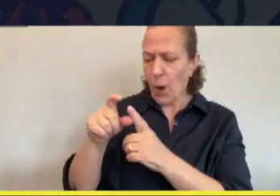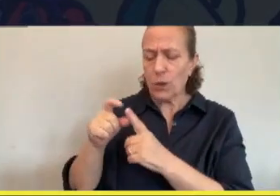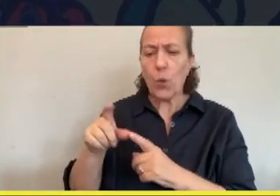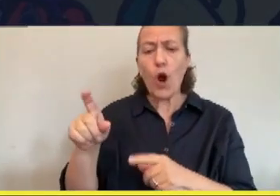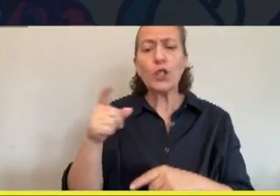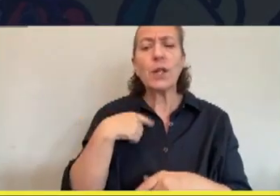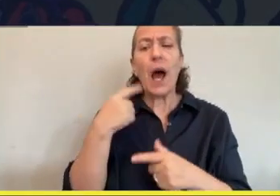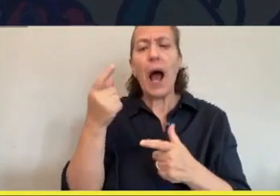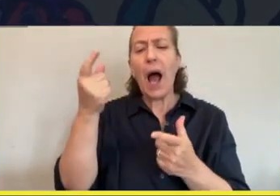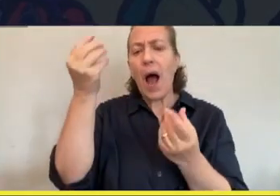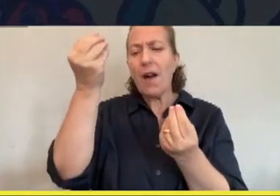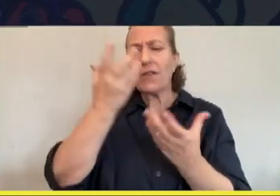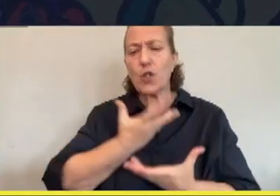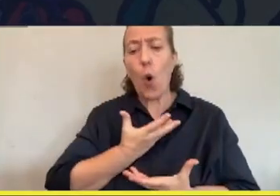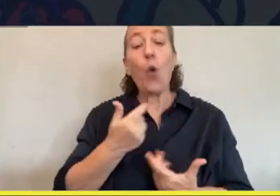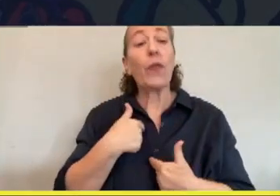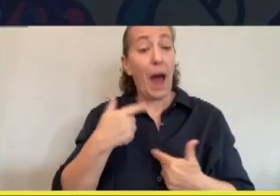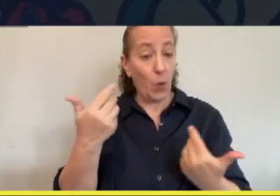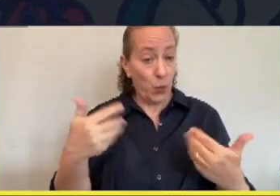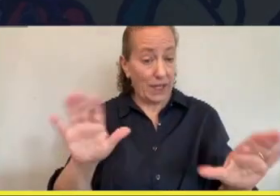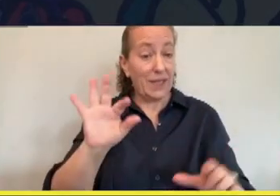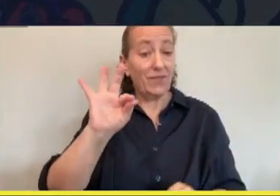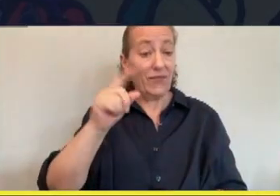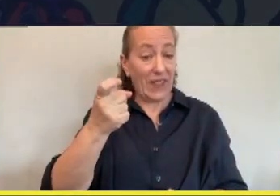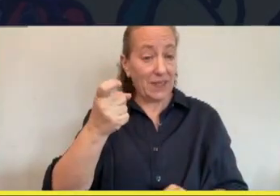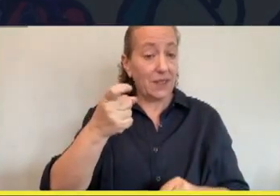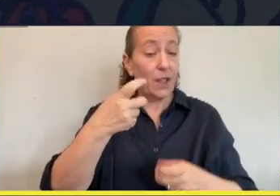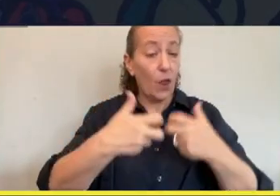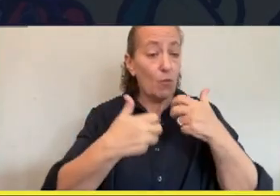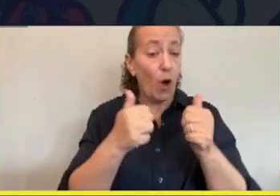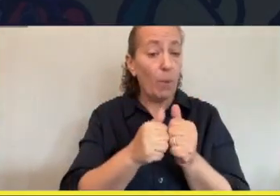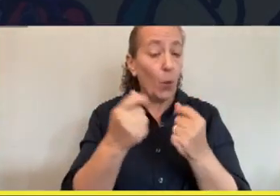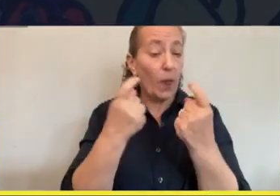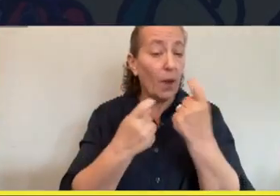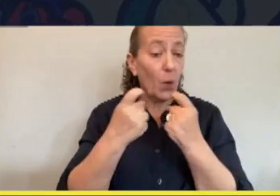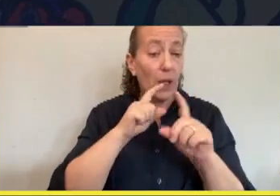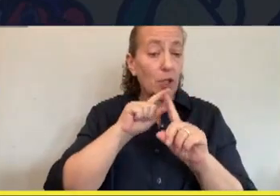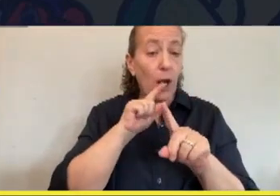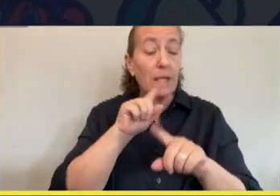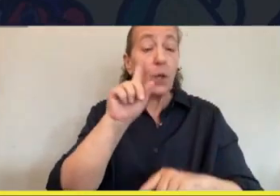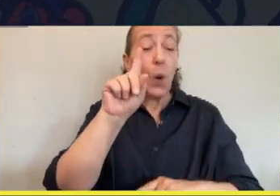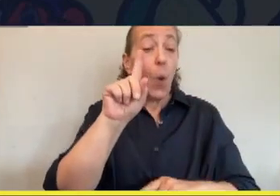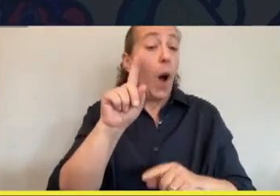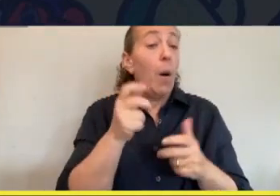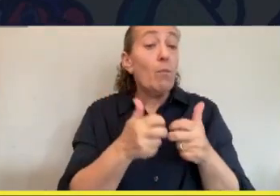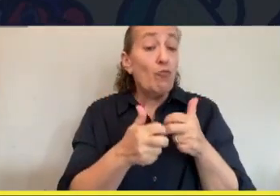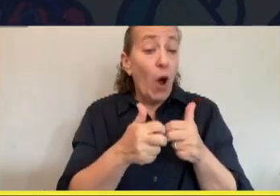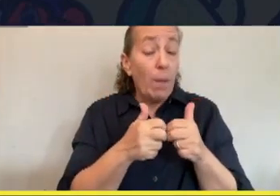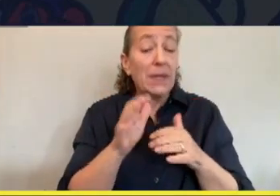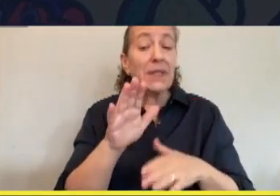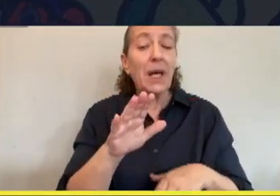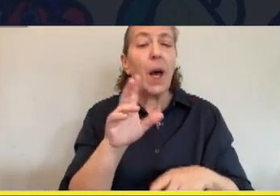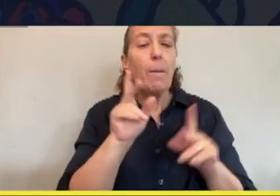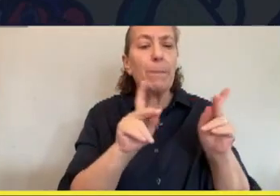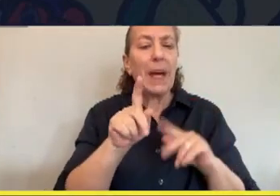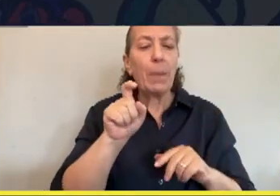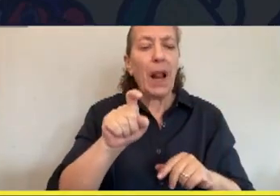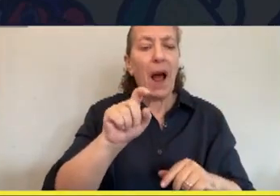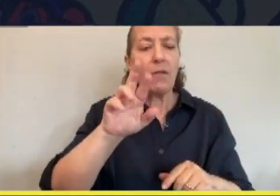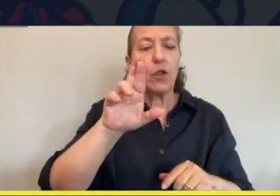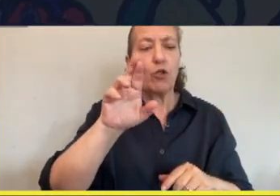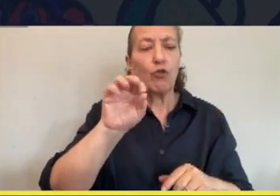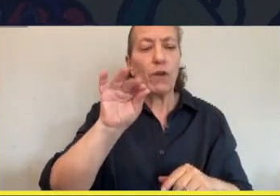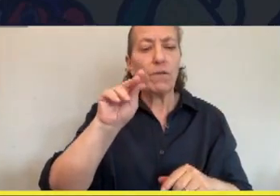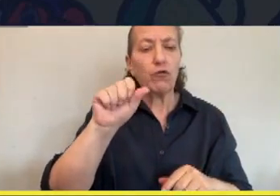fixed the problem with the Q&A. Apparently, the only challenge is that people are going to have to refresh their browser page in